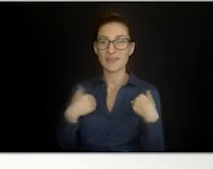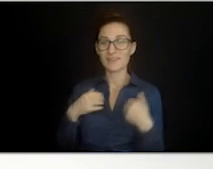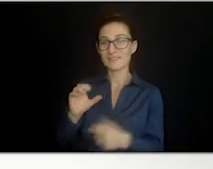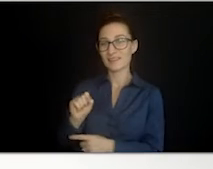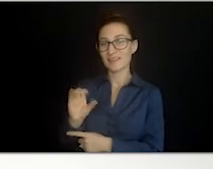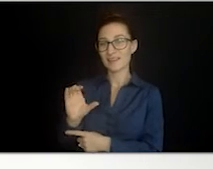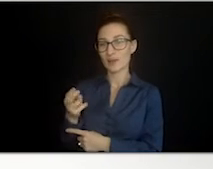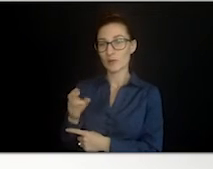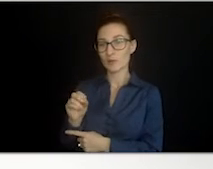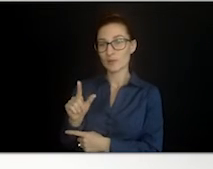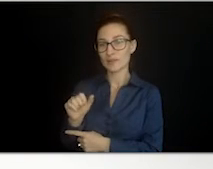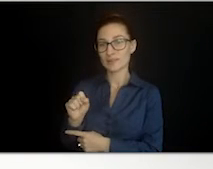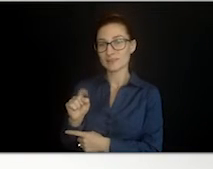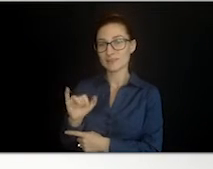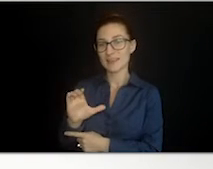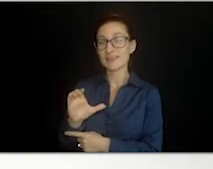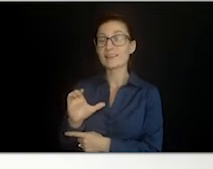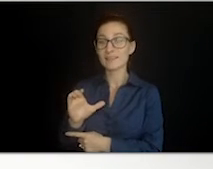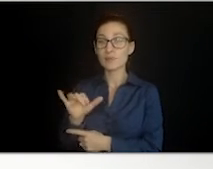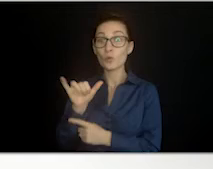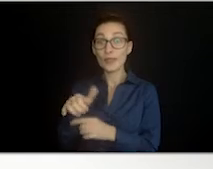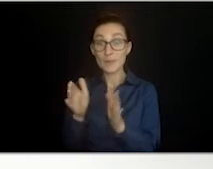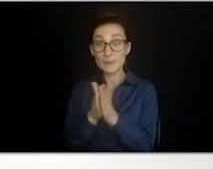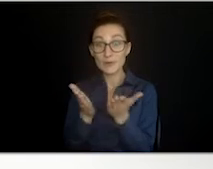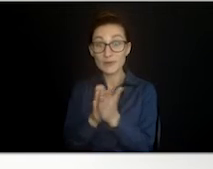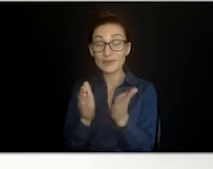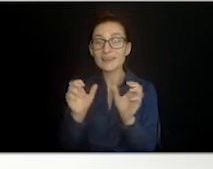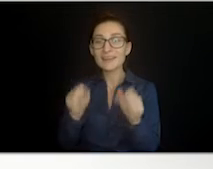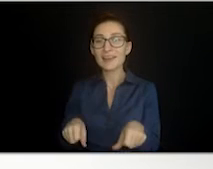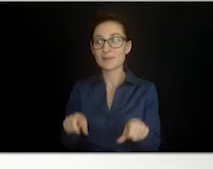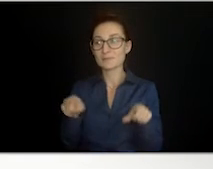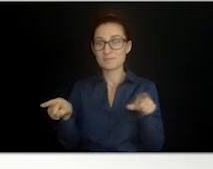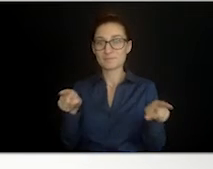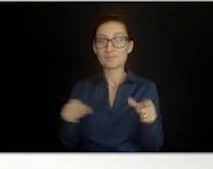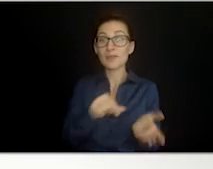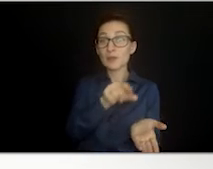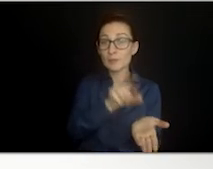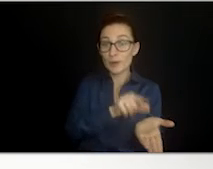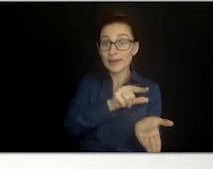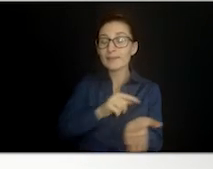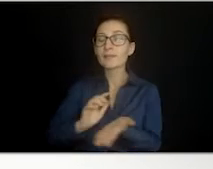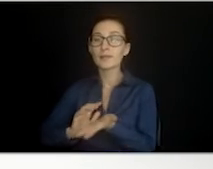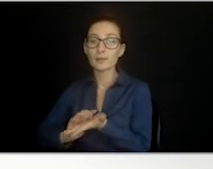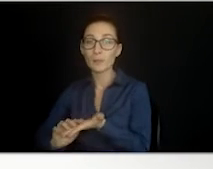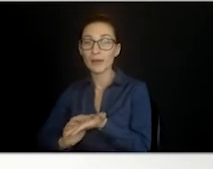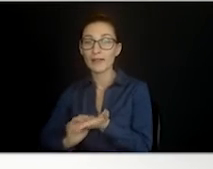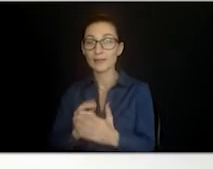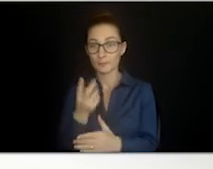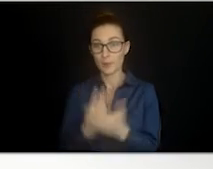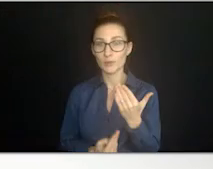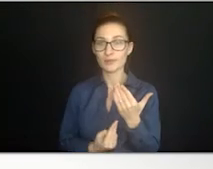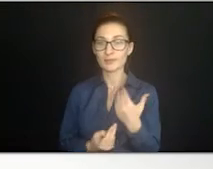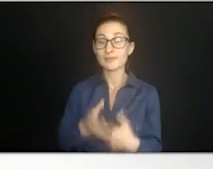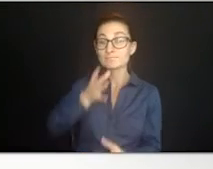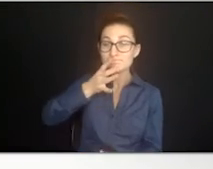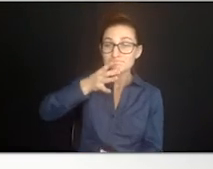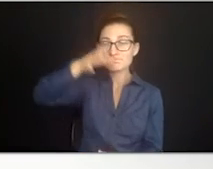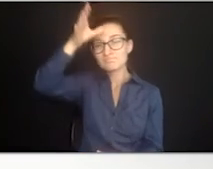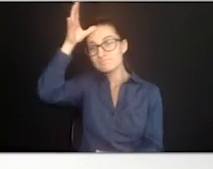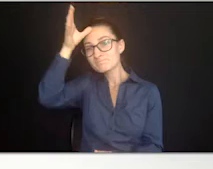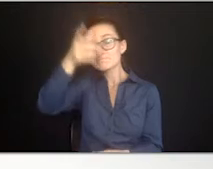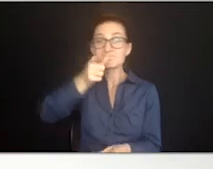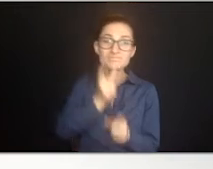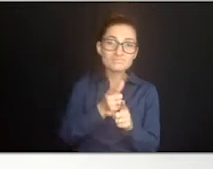Scholastic book, which they can get those little books in what we call twin vision, print and Braille. So it's got the print for mom and dad and the